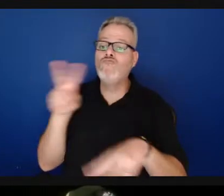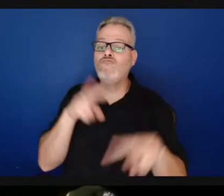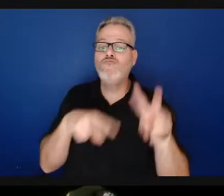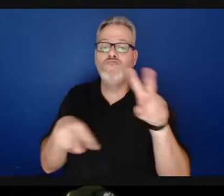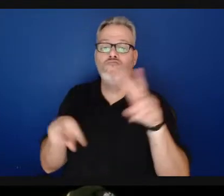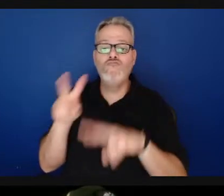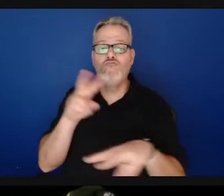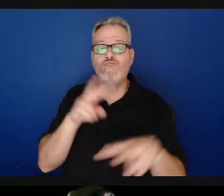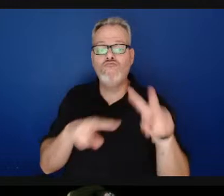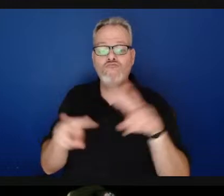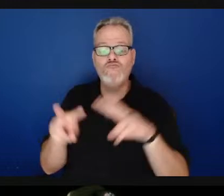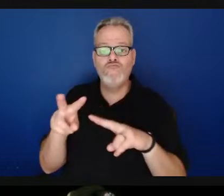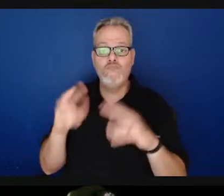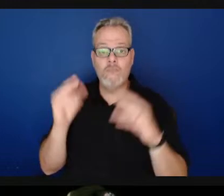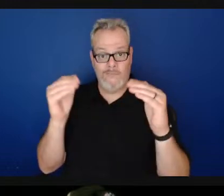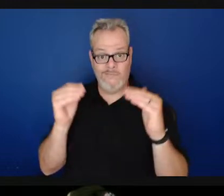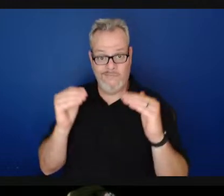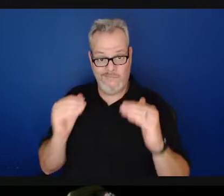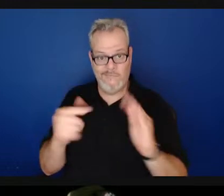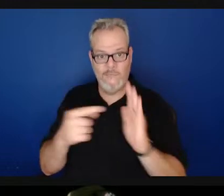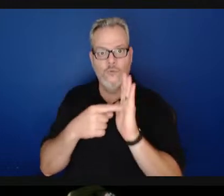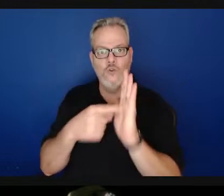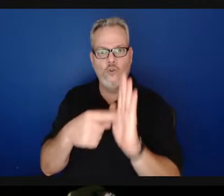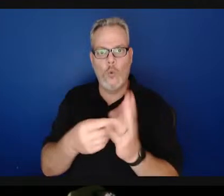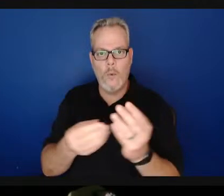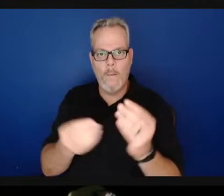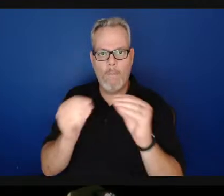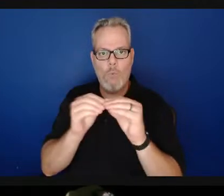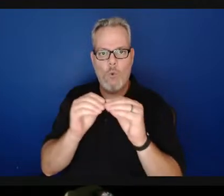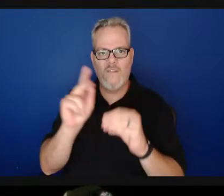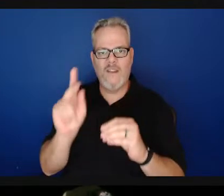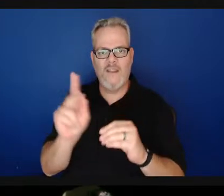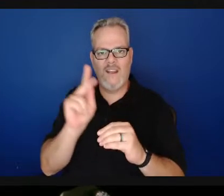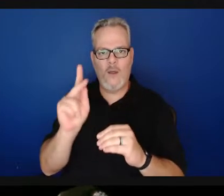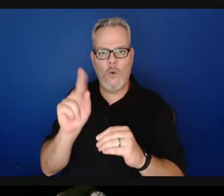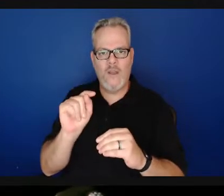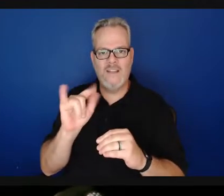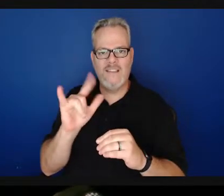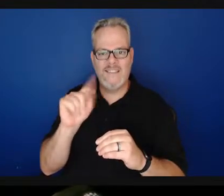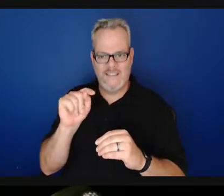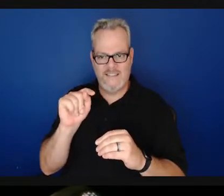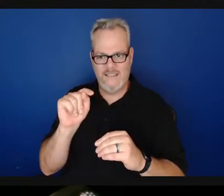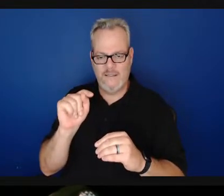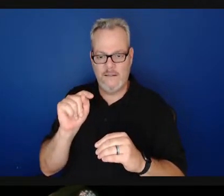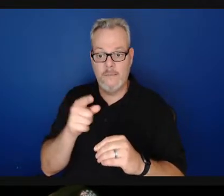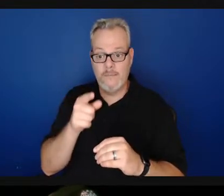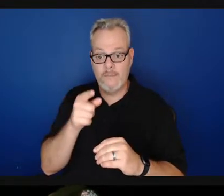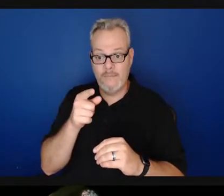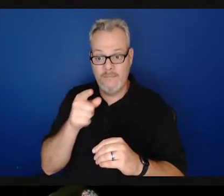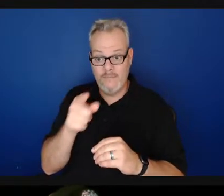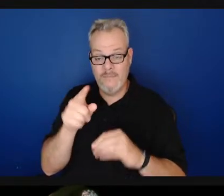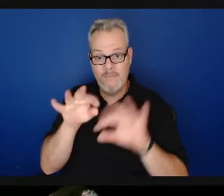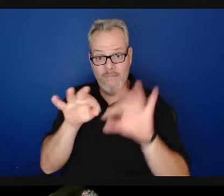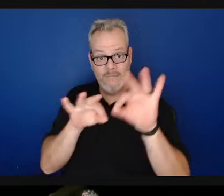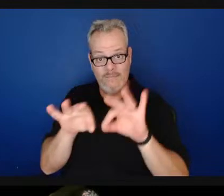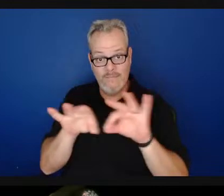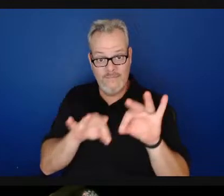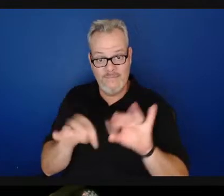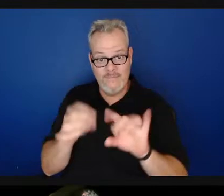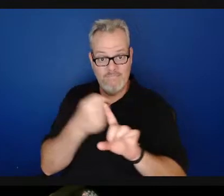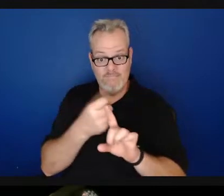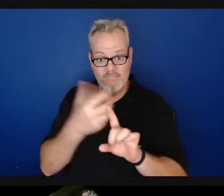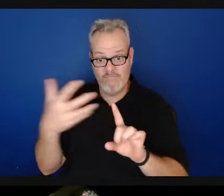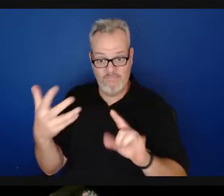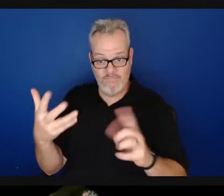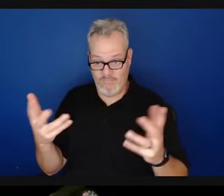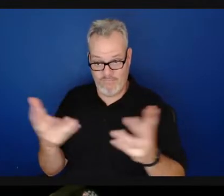there to show you guys a little bit some of the other tilt that's happening, since we haven't covered this in detail in a little while. We